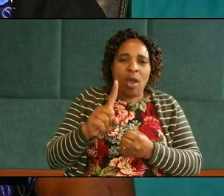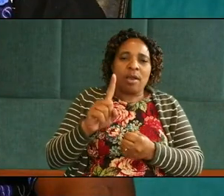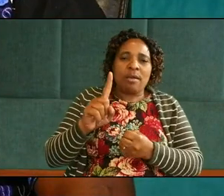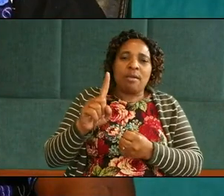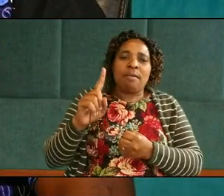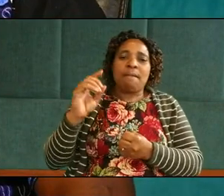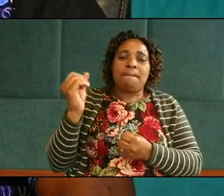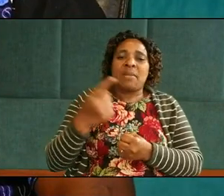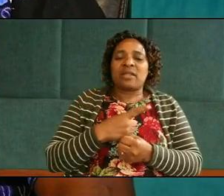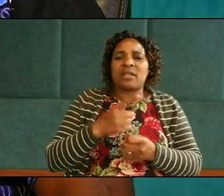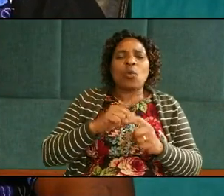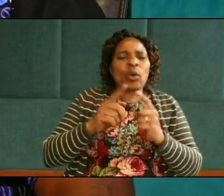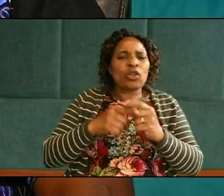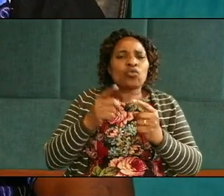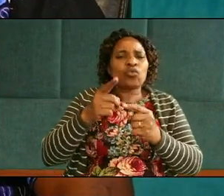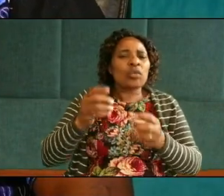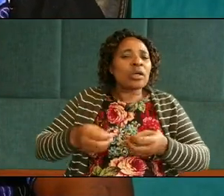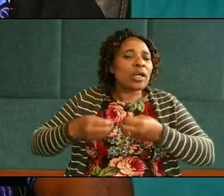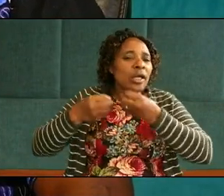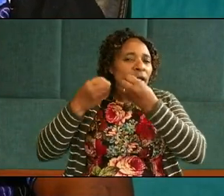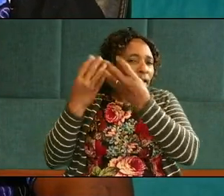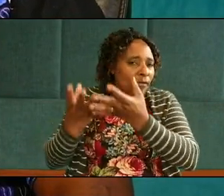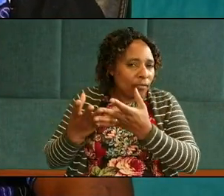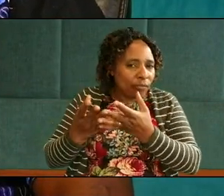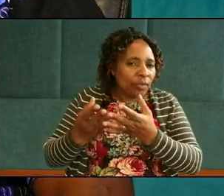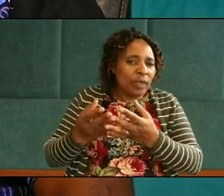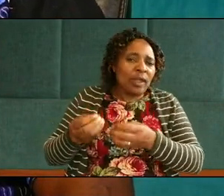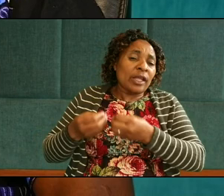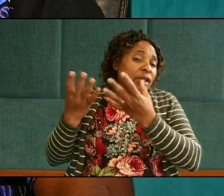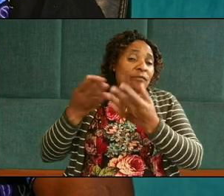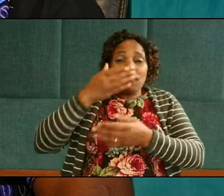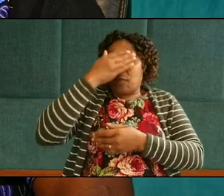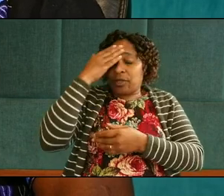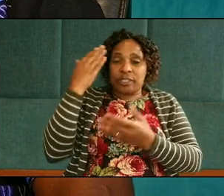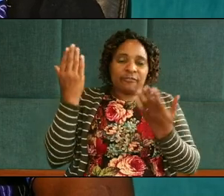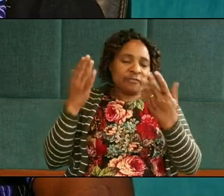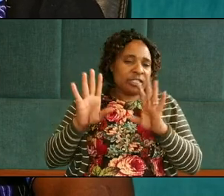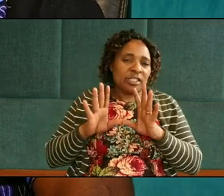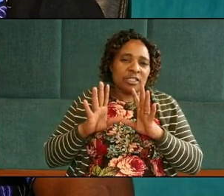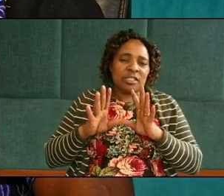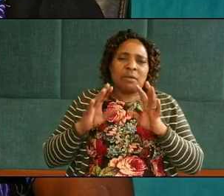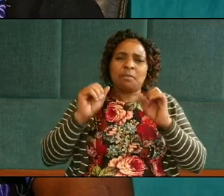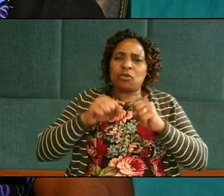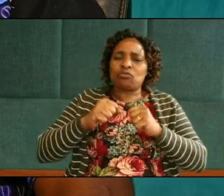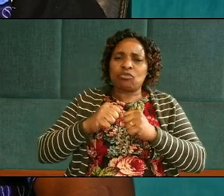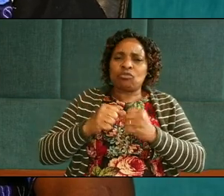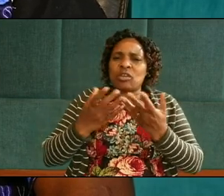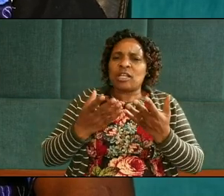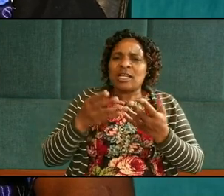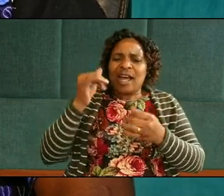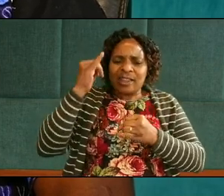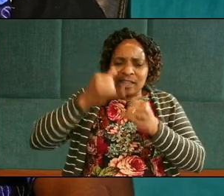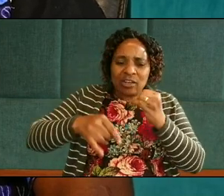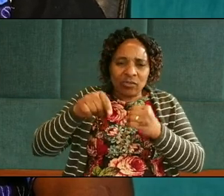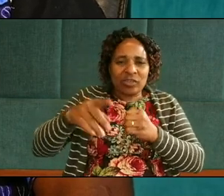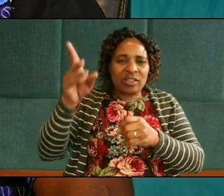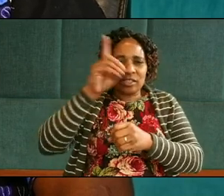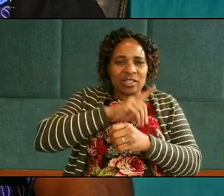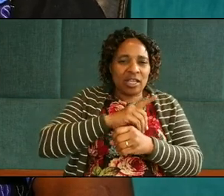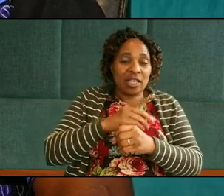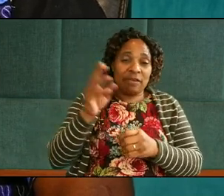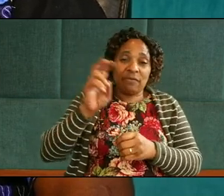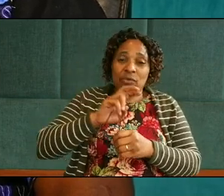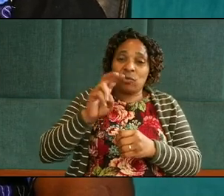give, you should give and forget and be grateful that it's going to make someone's life better. Because at the end of the day, if you look